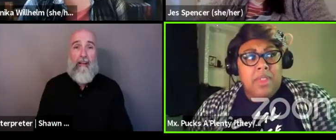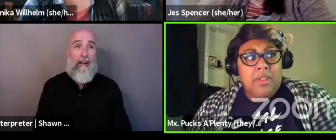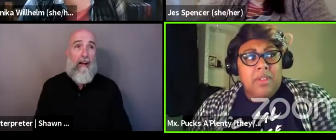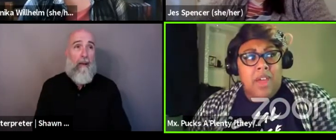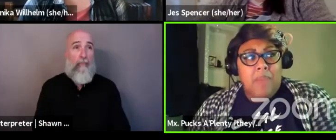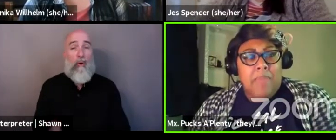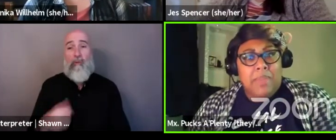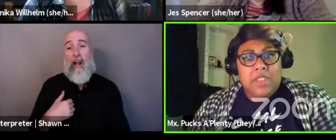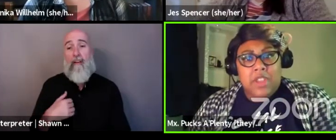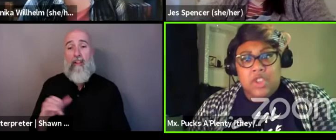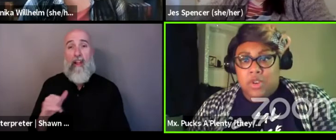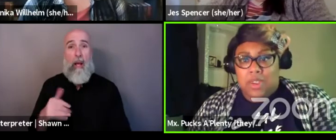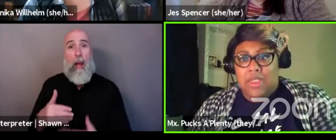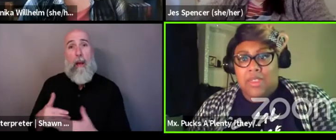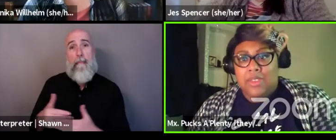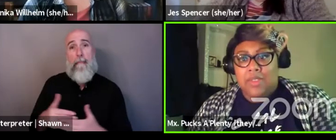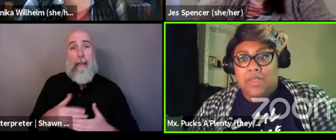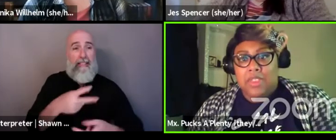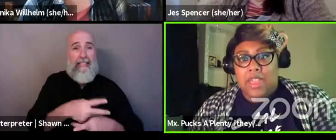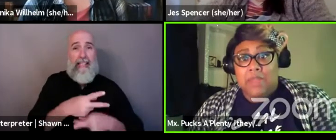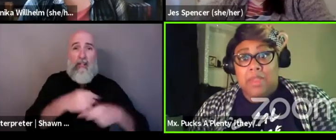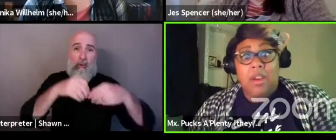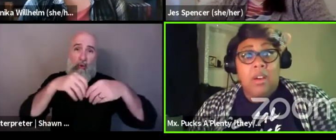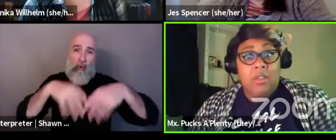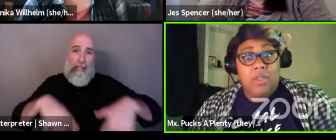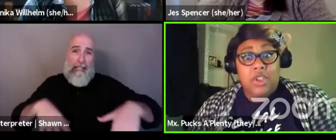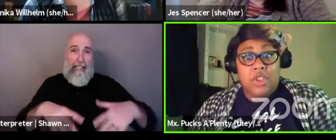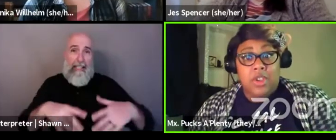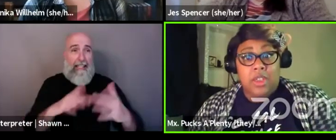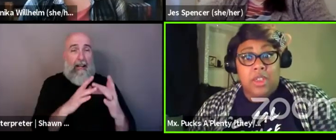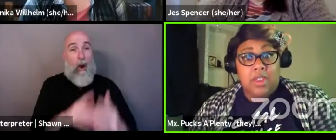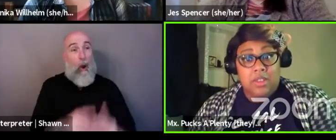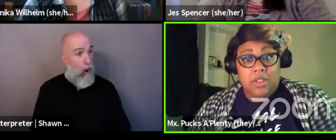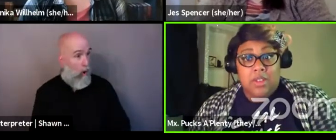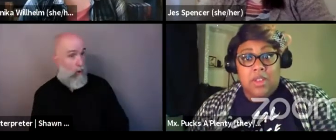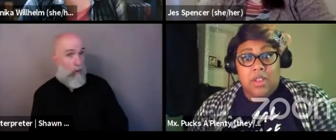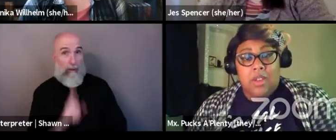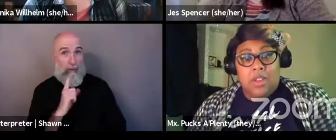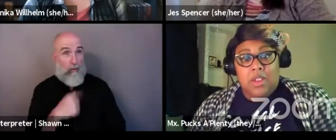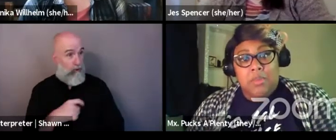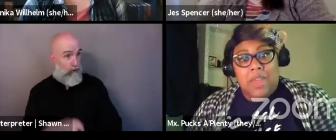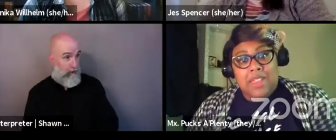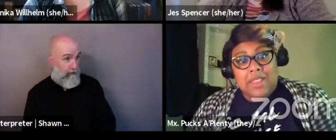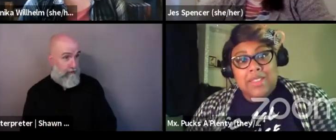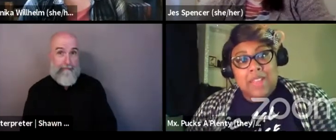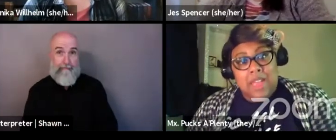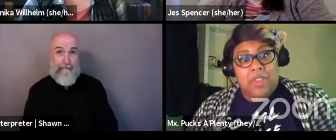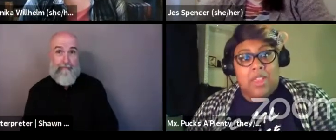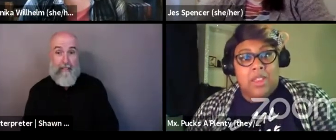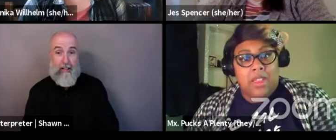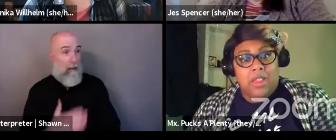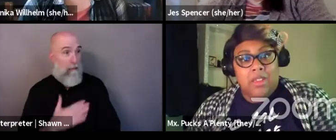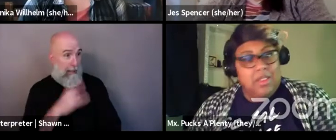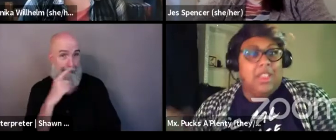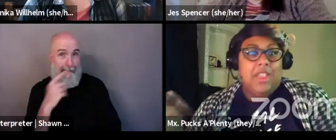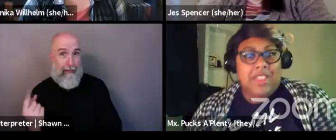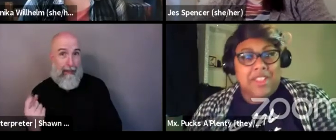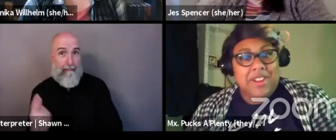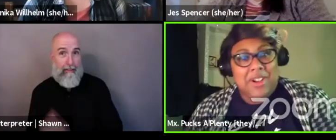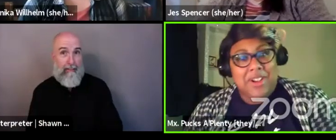we should have like a babysitting tree and stuff like that. And I'm like, oh, we should. My yeah. kid's 11. Like, uh-huh. You